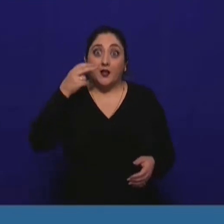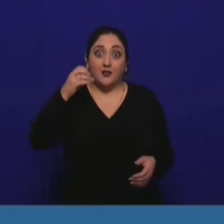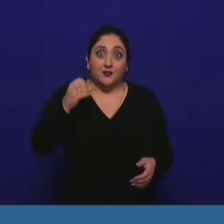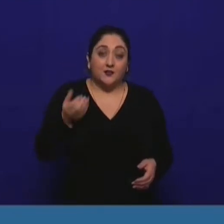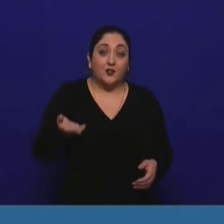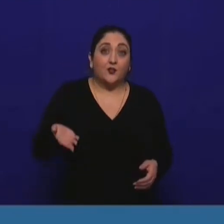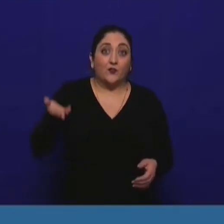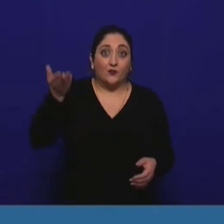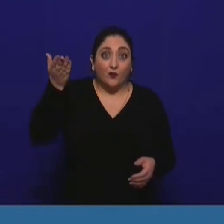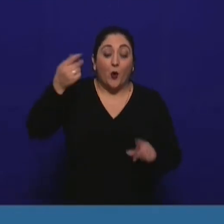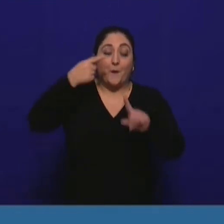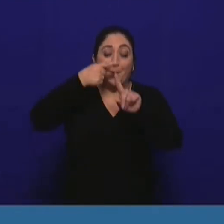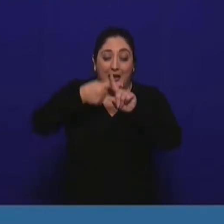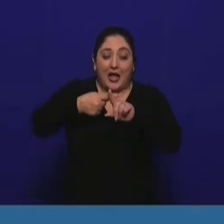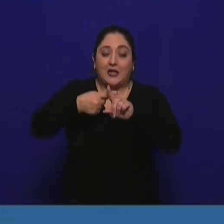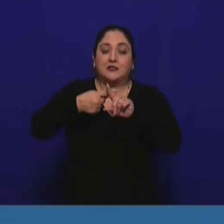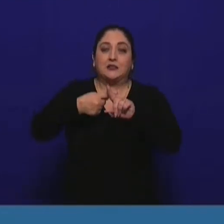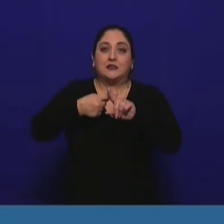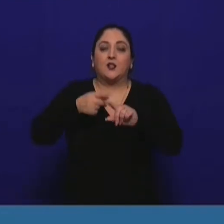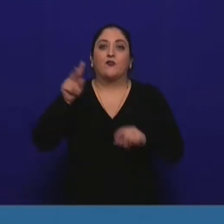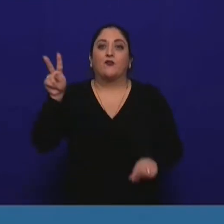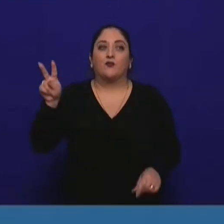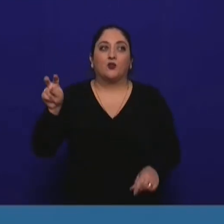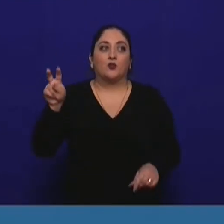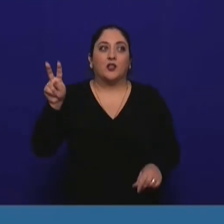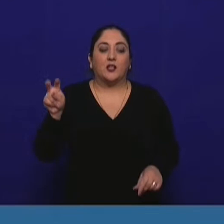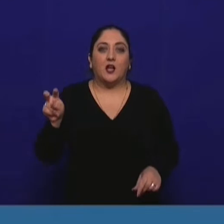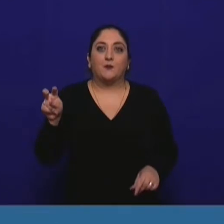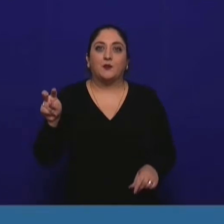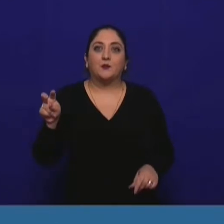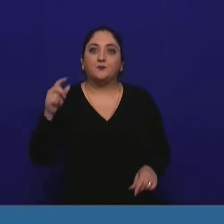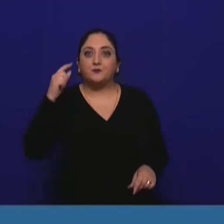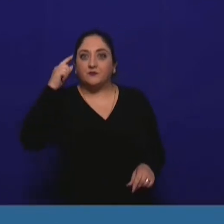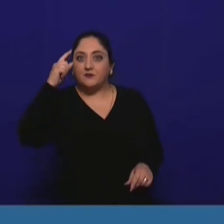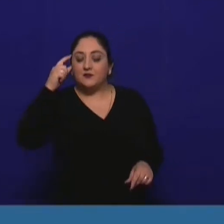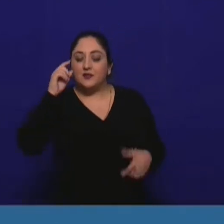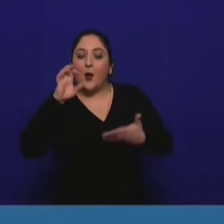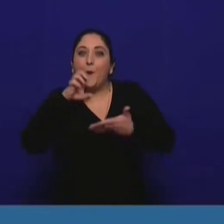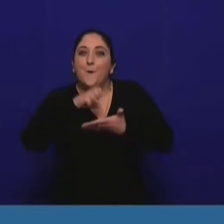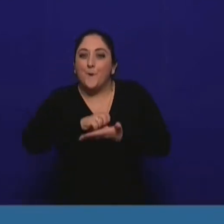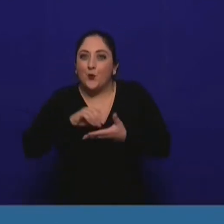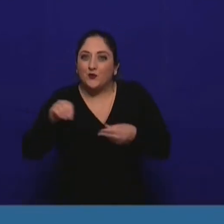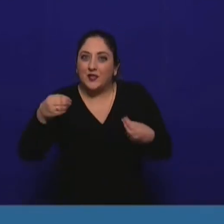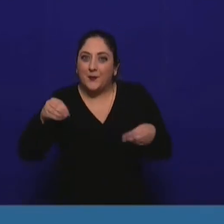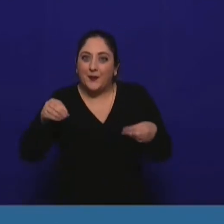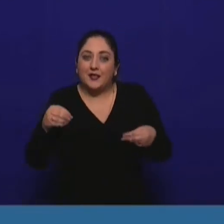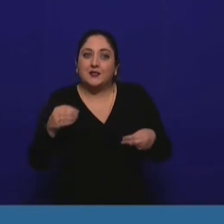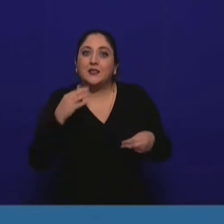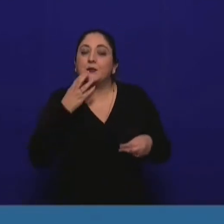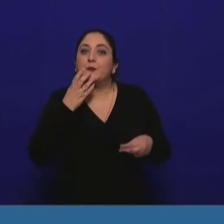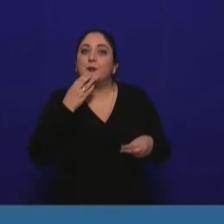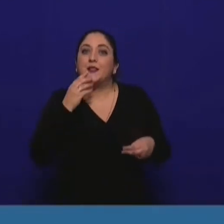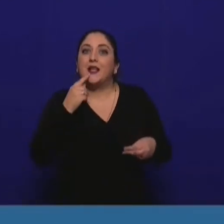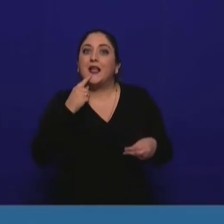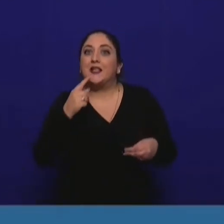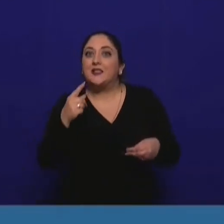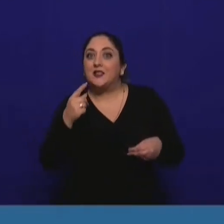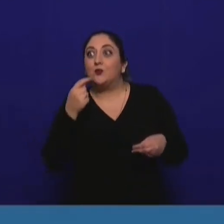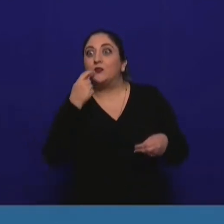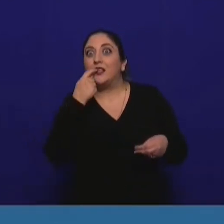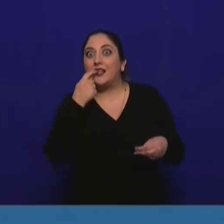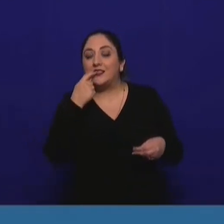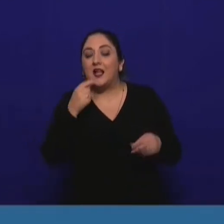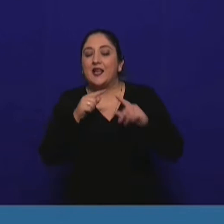sena u dan huwa wkoll vulnerabbli, dan probably rċieva l-appointment tiegħu meta aħna batnilhom tal-etajiet.